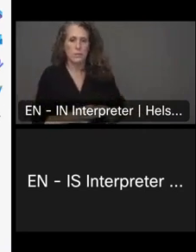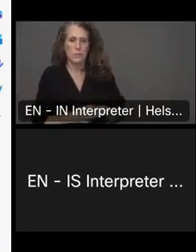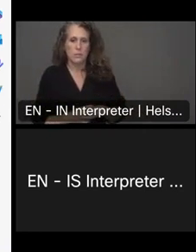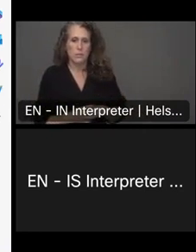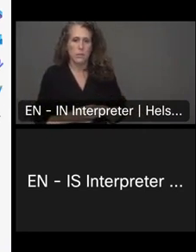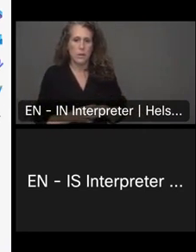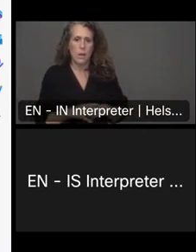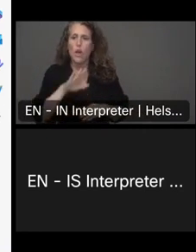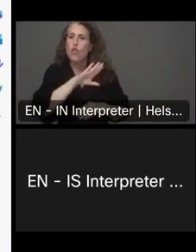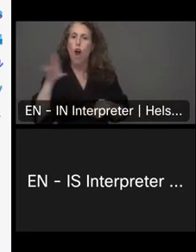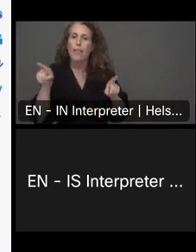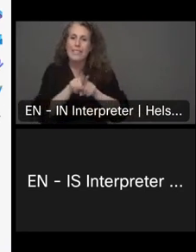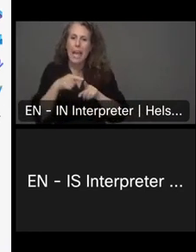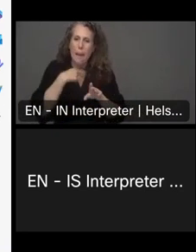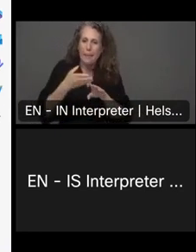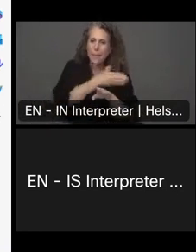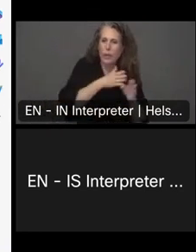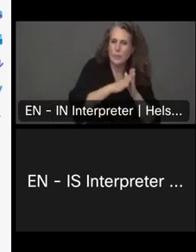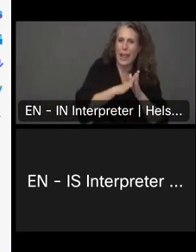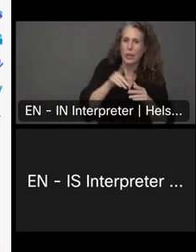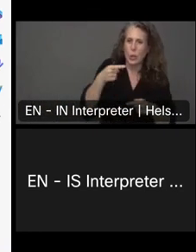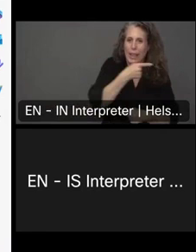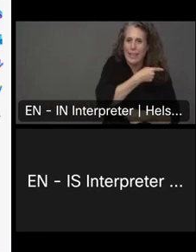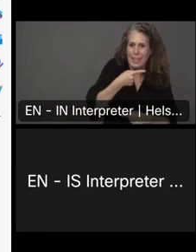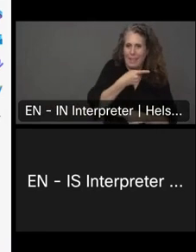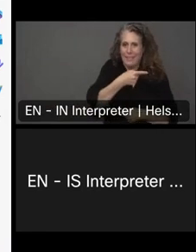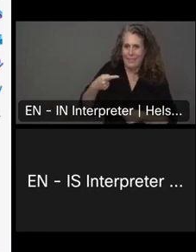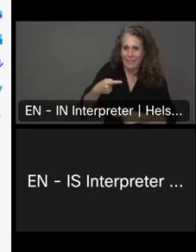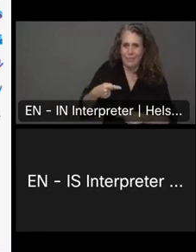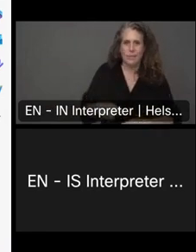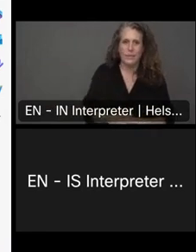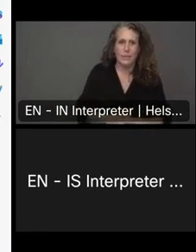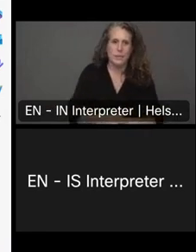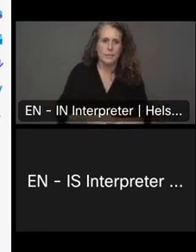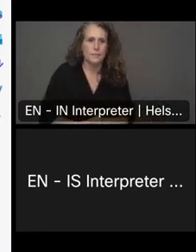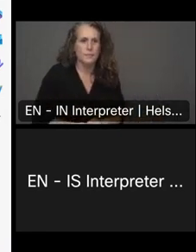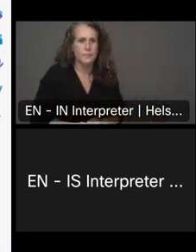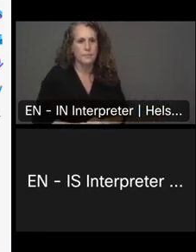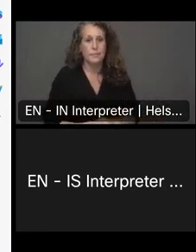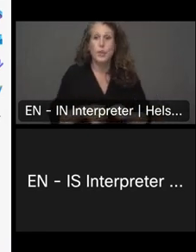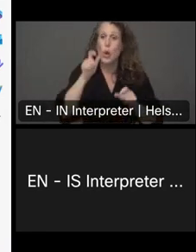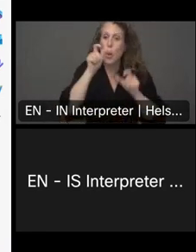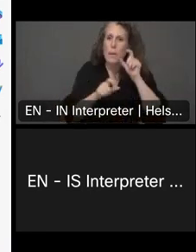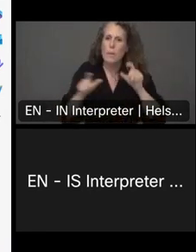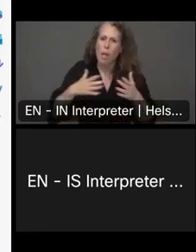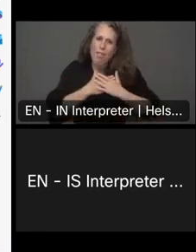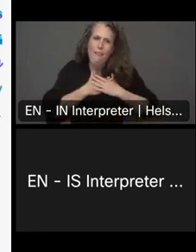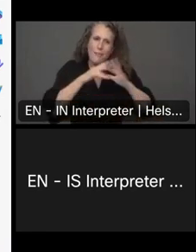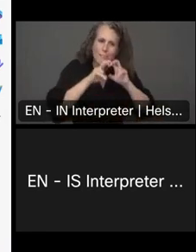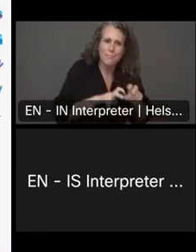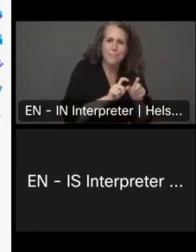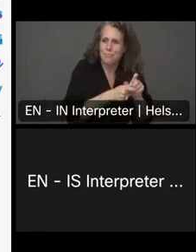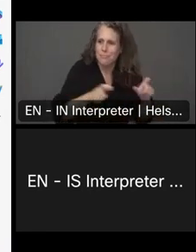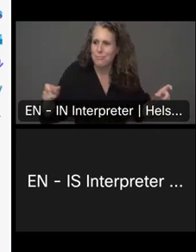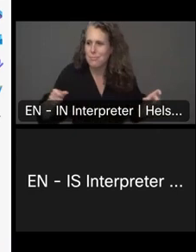I was far from the first. So rhetoricians and grammarians have expressed over the centuries, really going